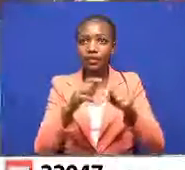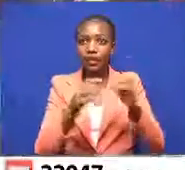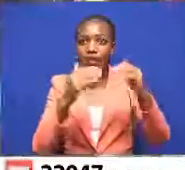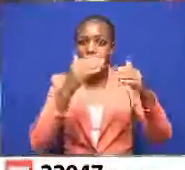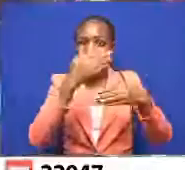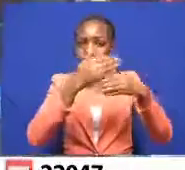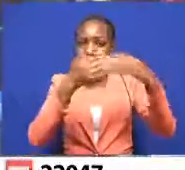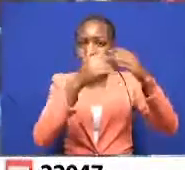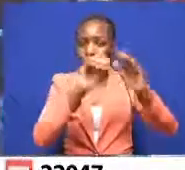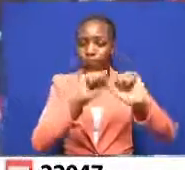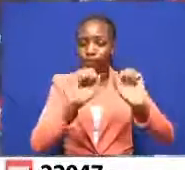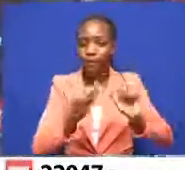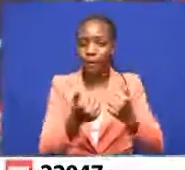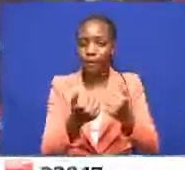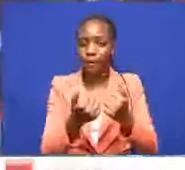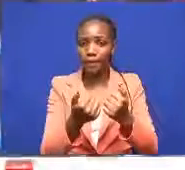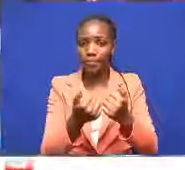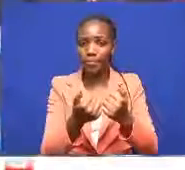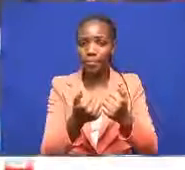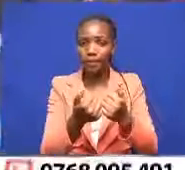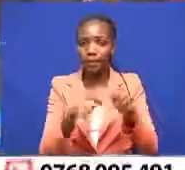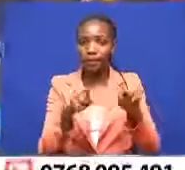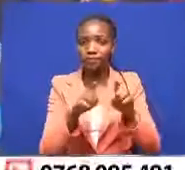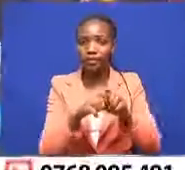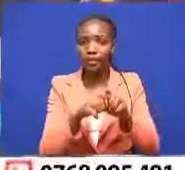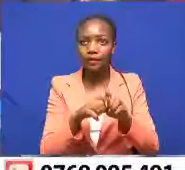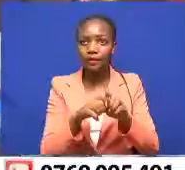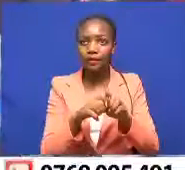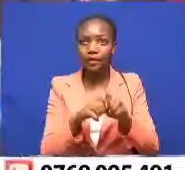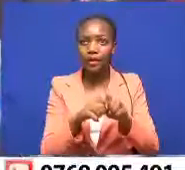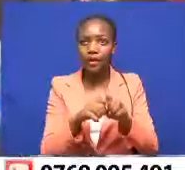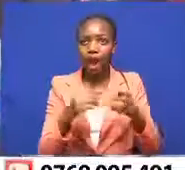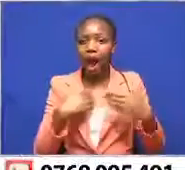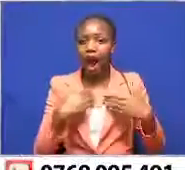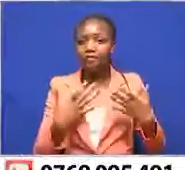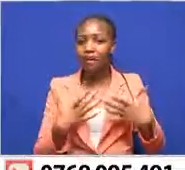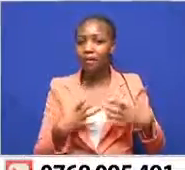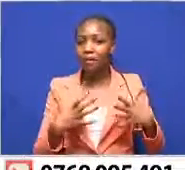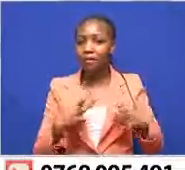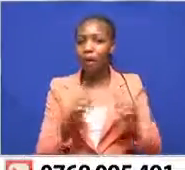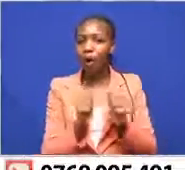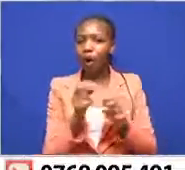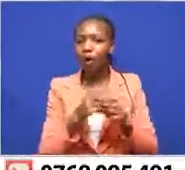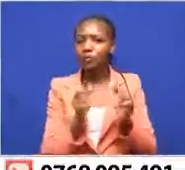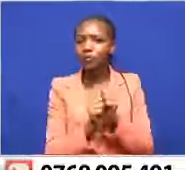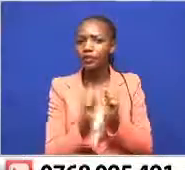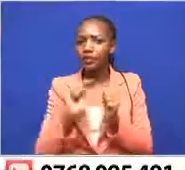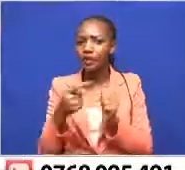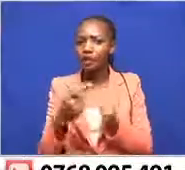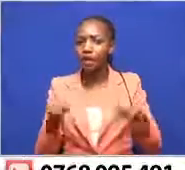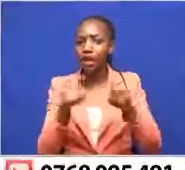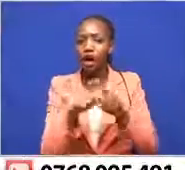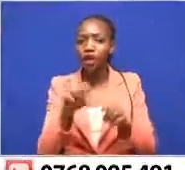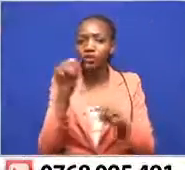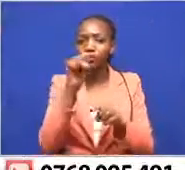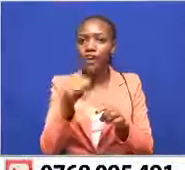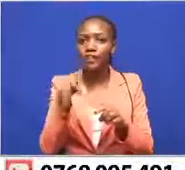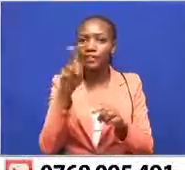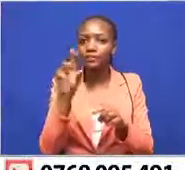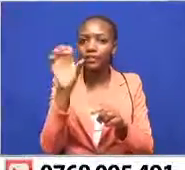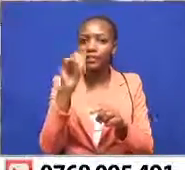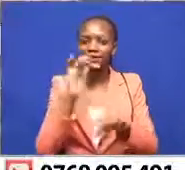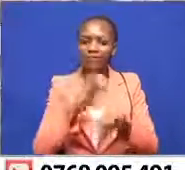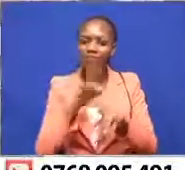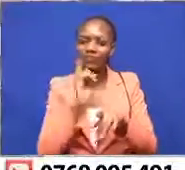absorb in the upward of 10,000 of the people here. Small business owners who were hard hit by the fire were